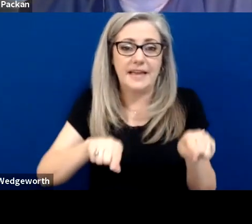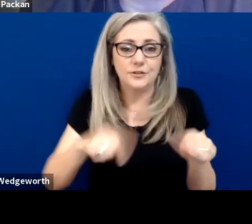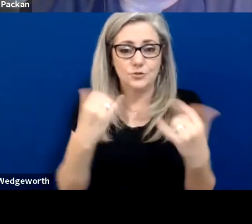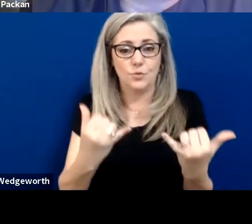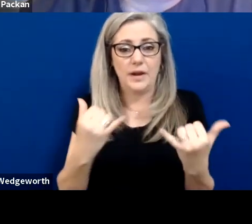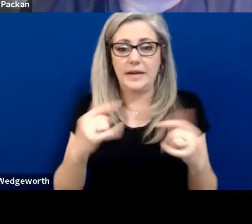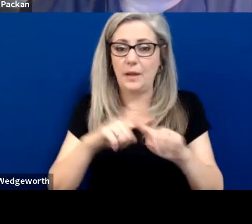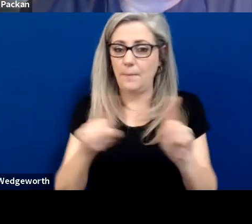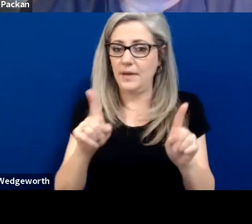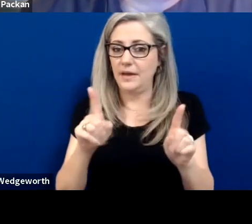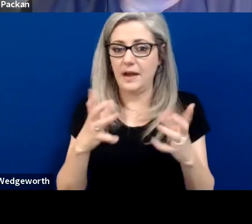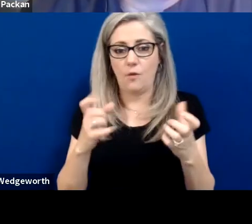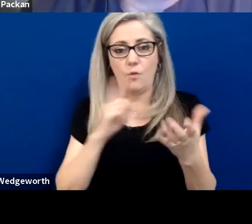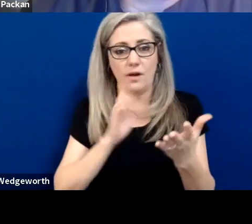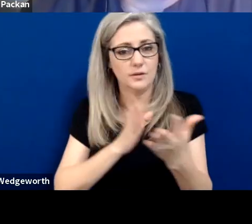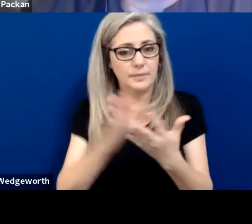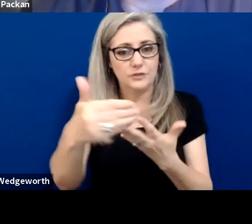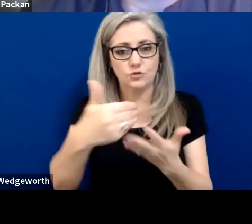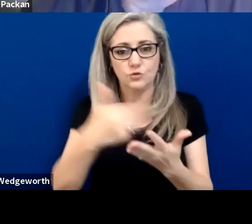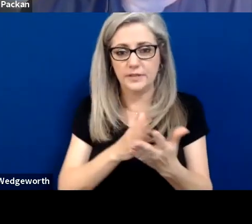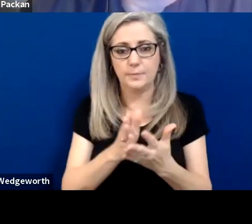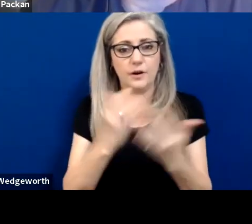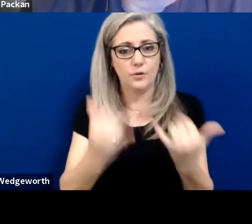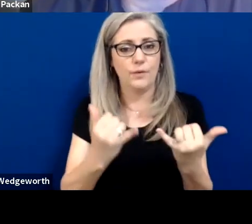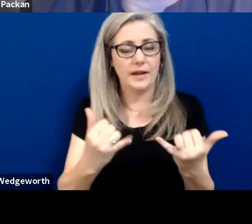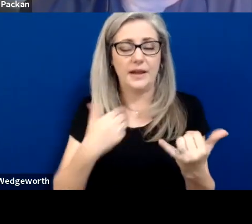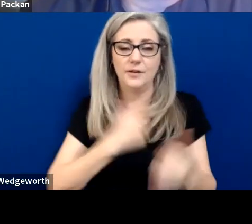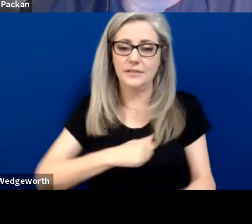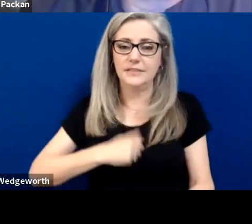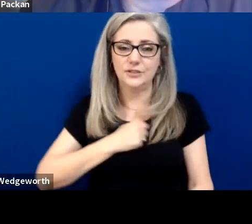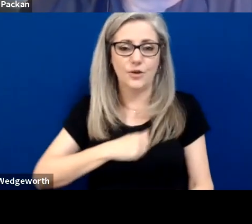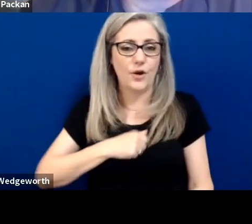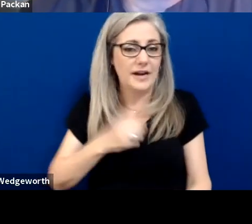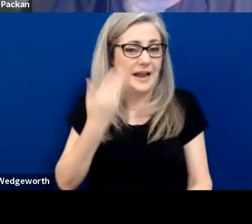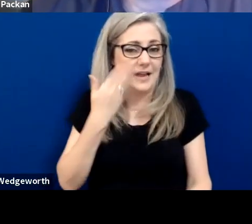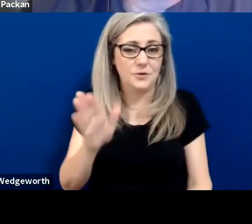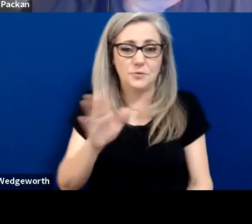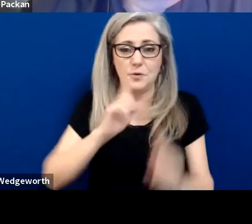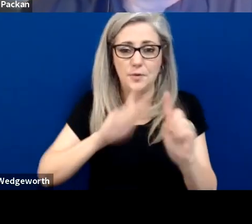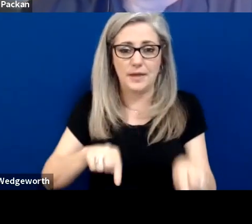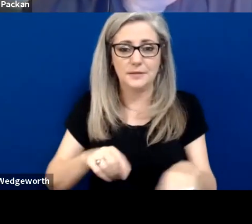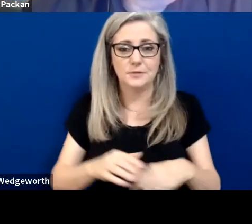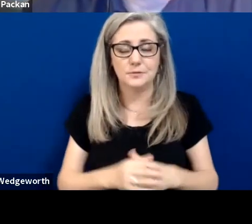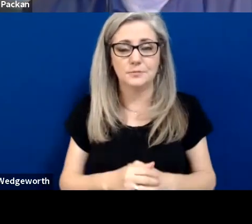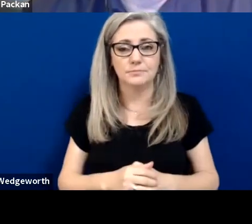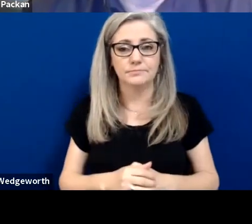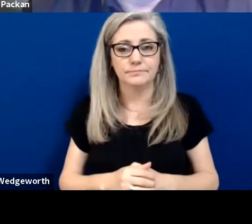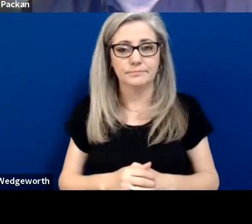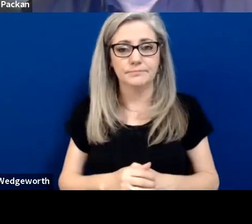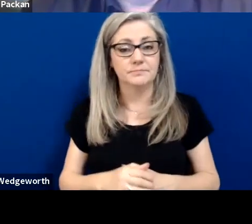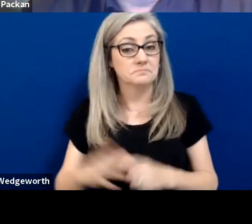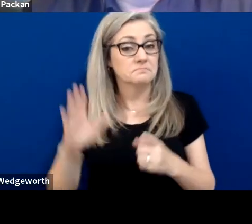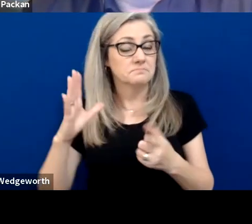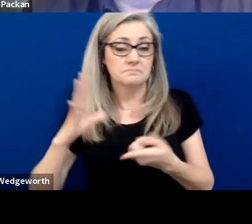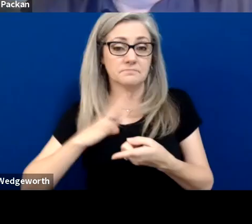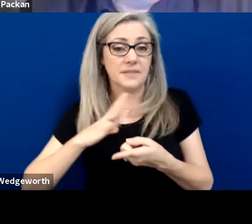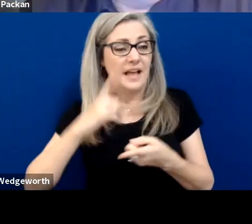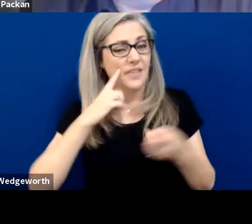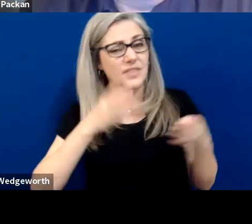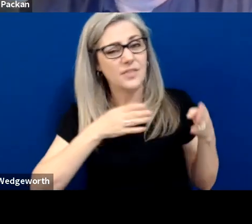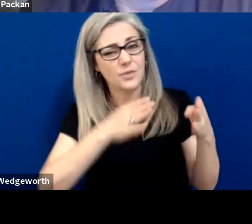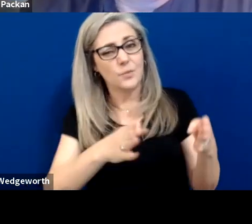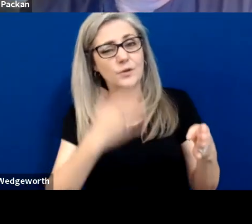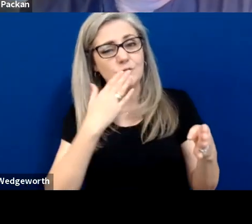be as transparent as I can with you. And I'm sorry, I do not know that answer, but Yeah, and I think yeah. the road's a good idea. I just